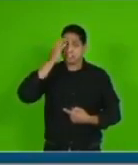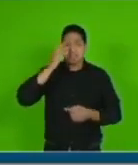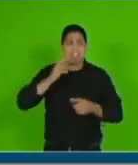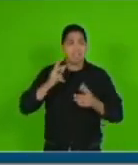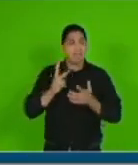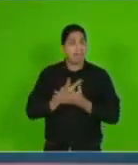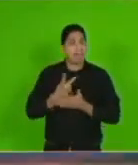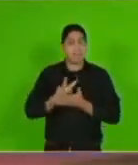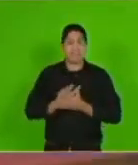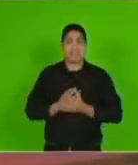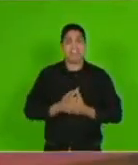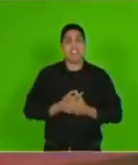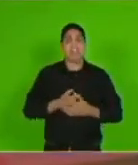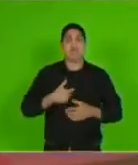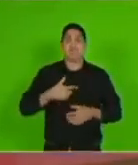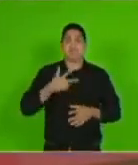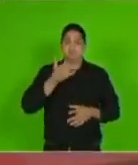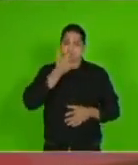no?